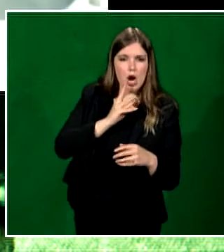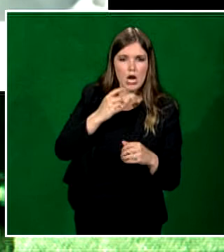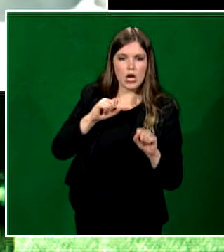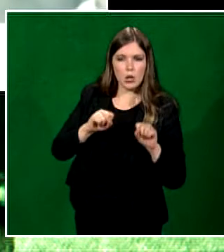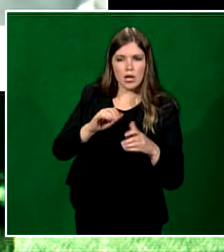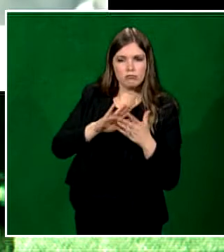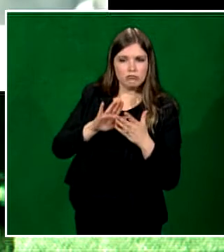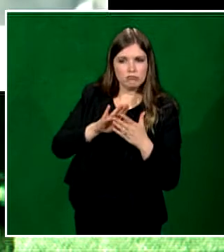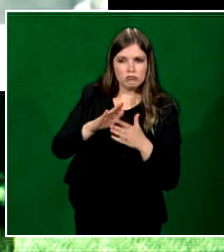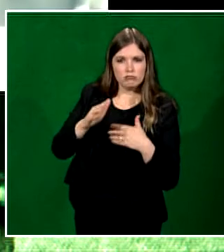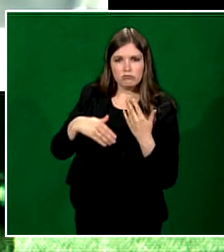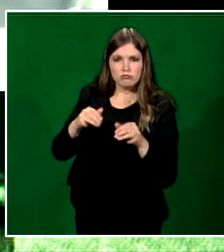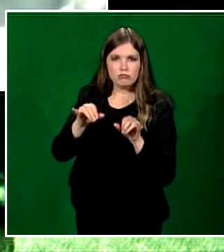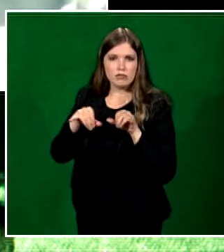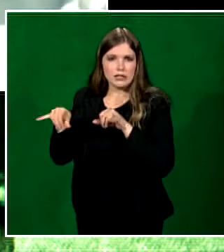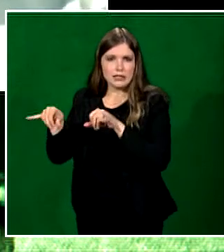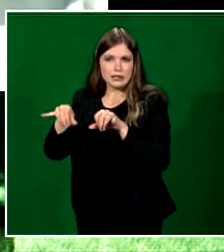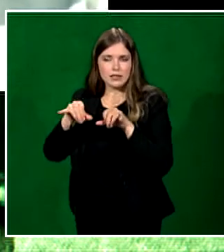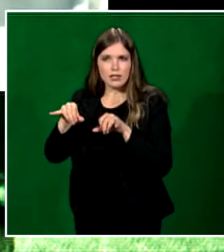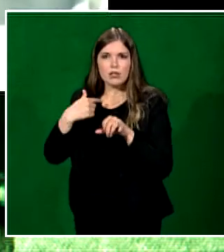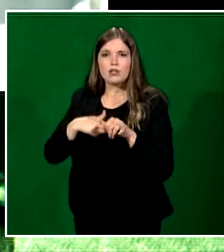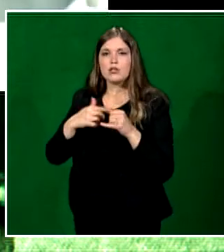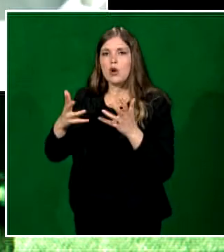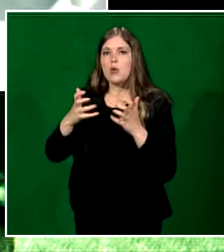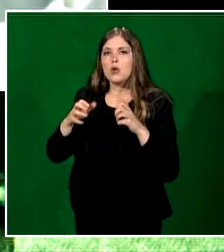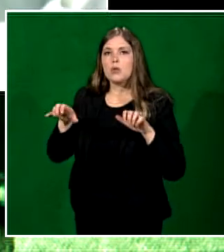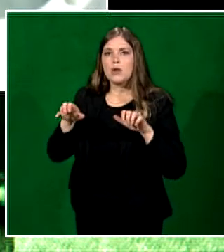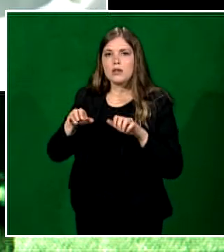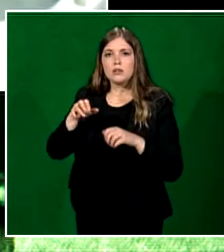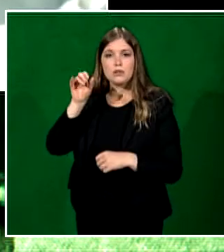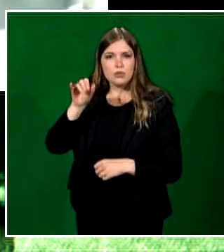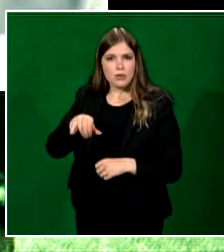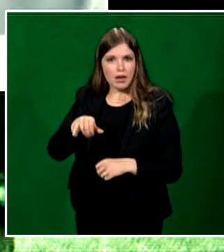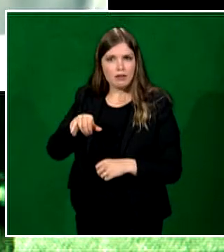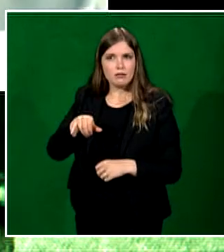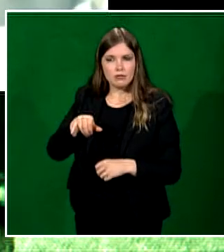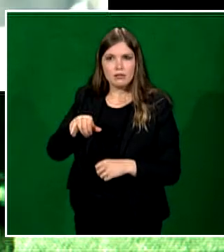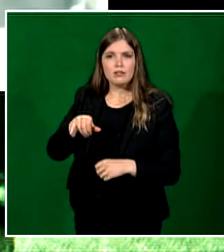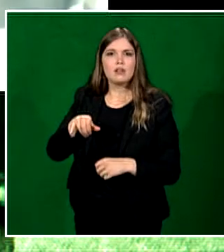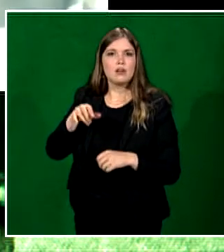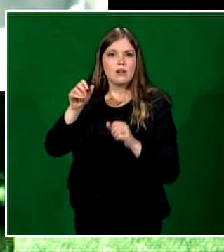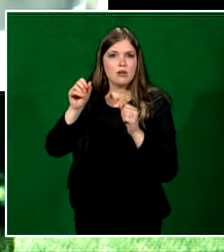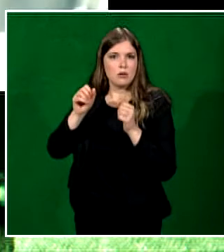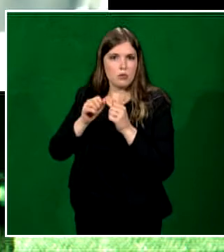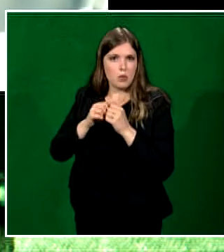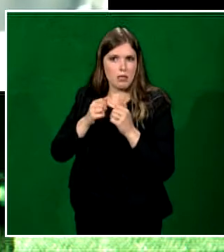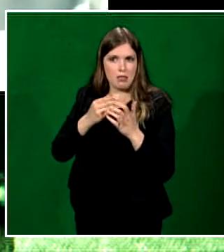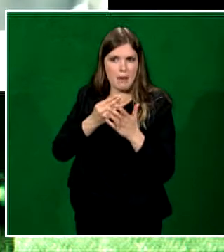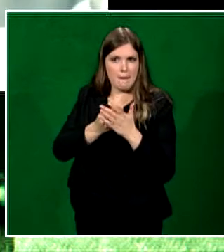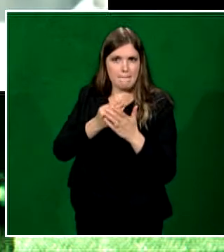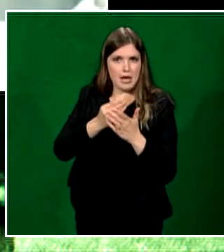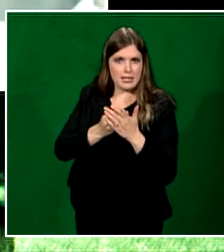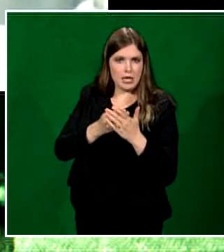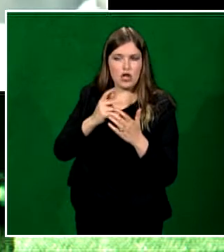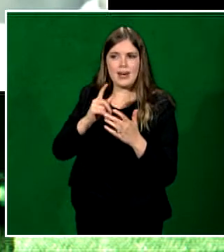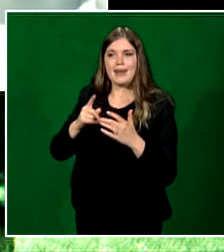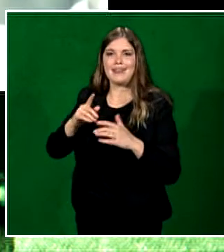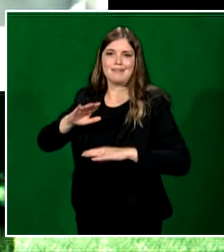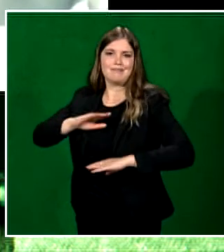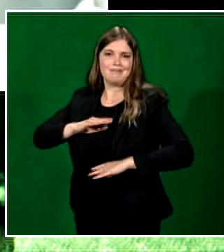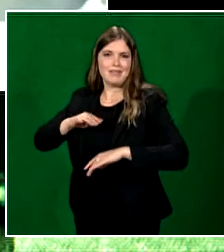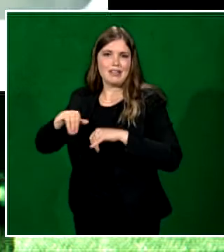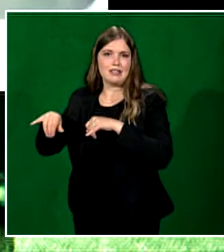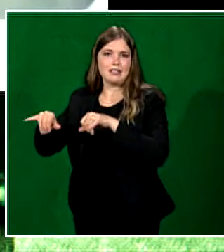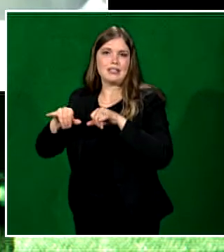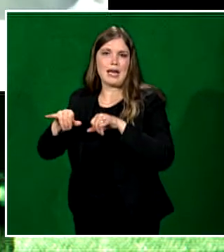the standards for reuse. So we're going to do that for the whole of this year to continue monitoring and ensure that it meets the standards. But yeah, we have